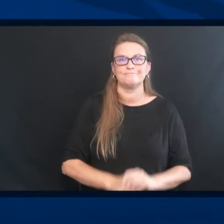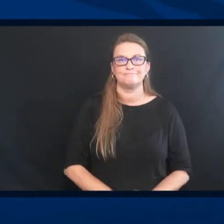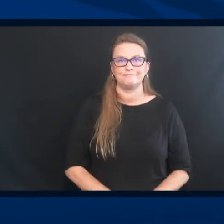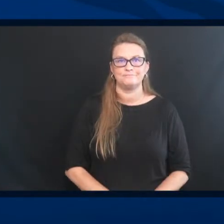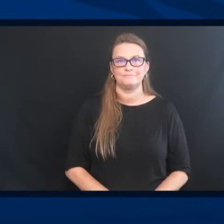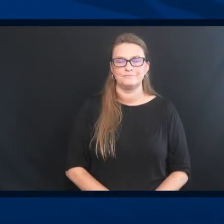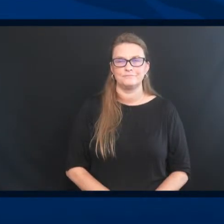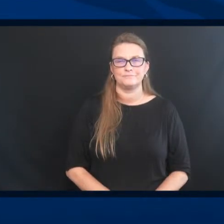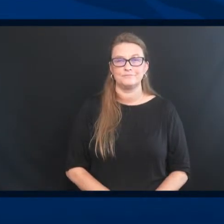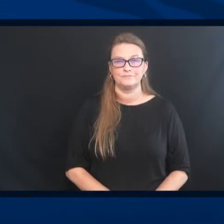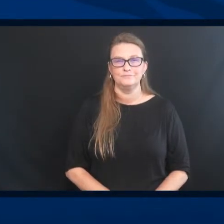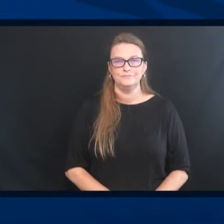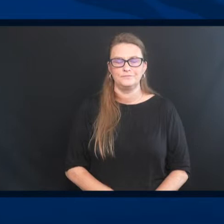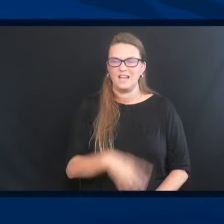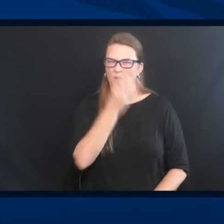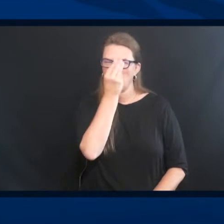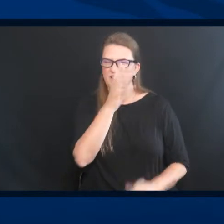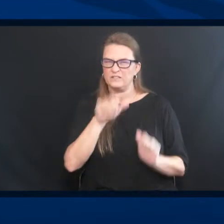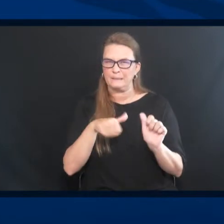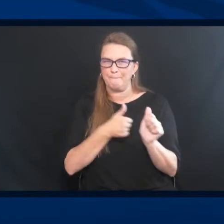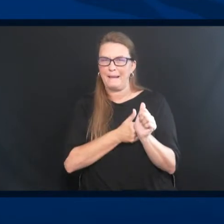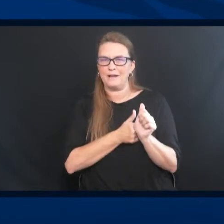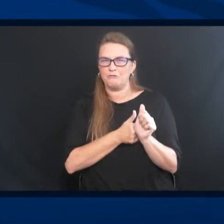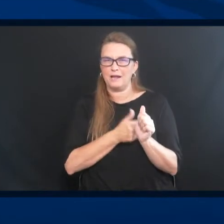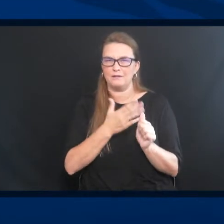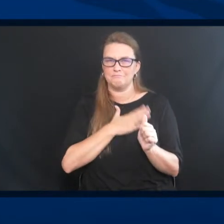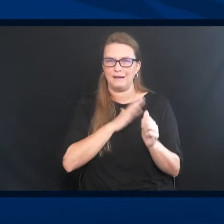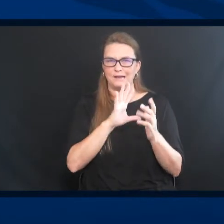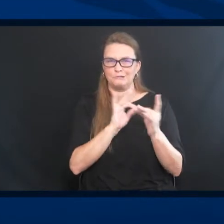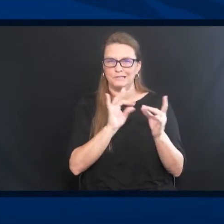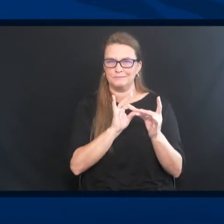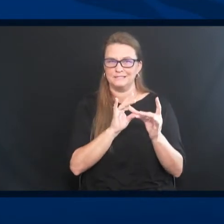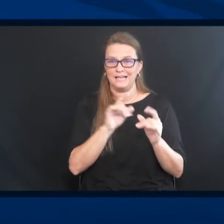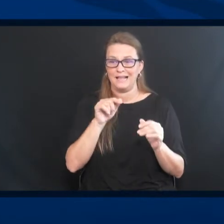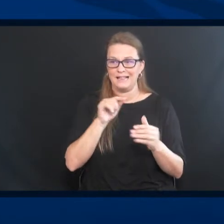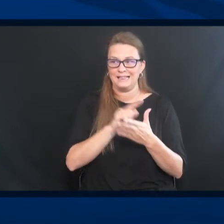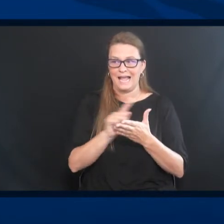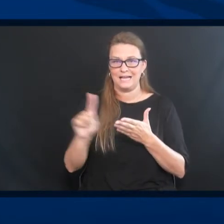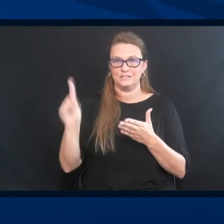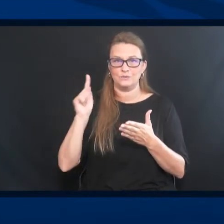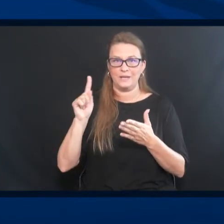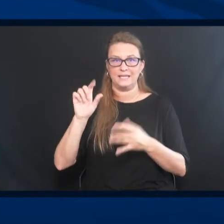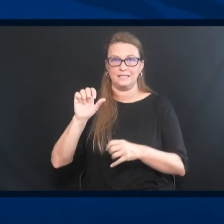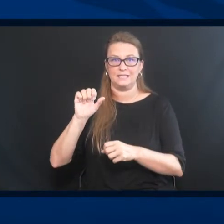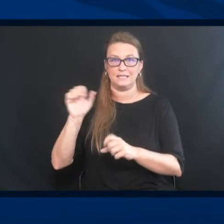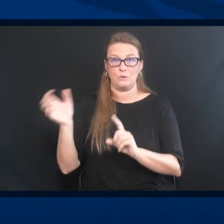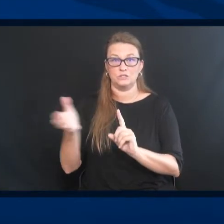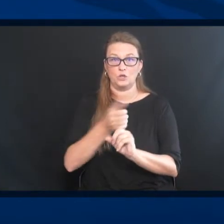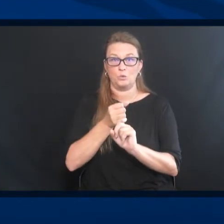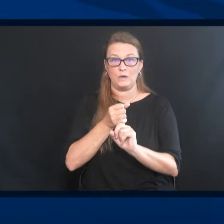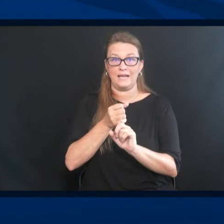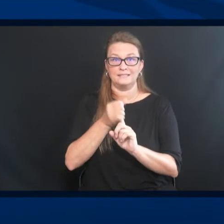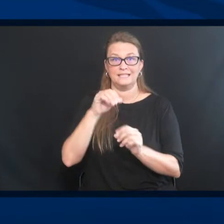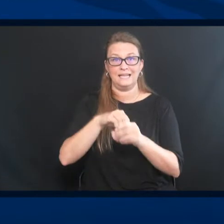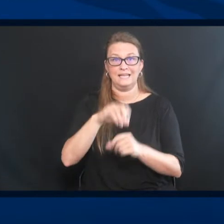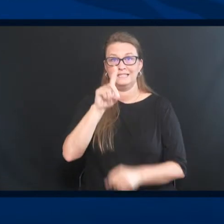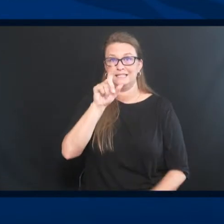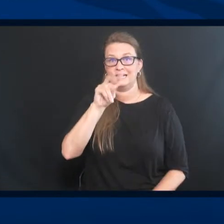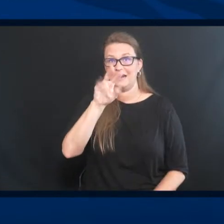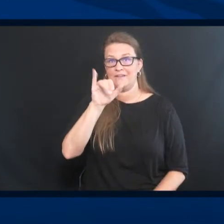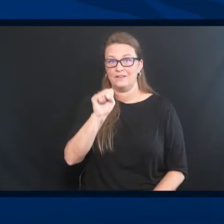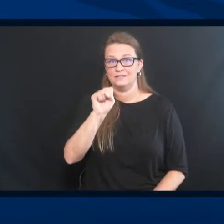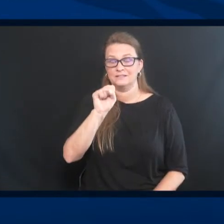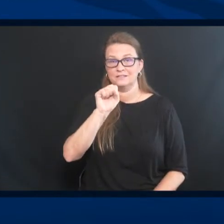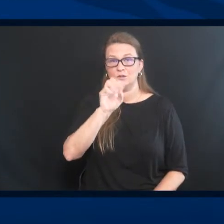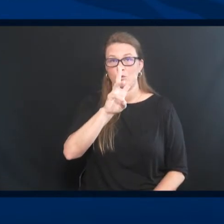I'm coming from with this one. Last week, about this time, there was an arrest made in Davis, West Virginia, of a